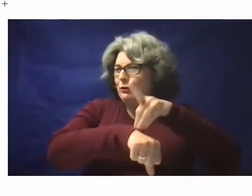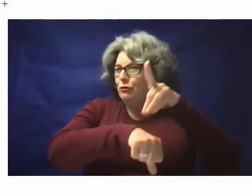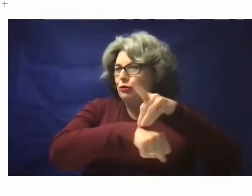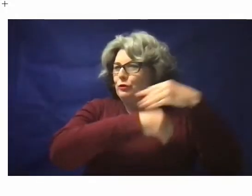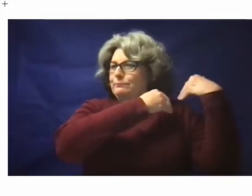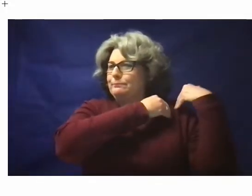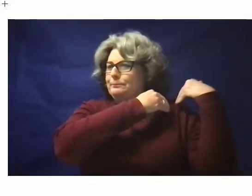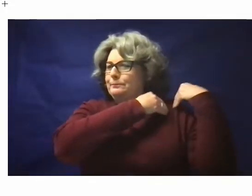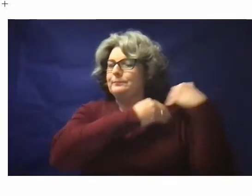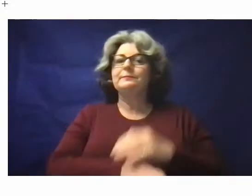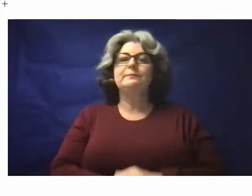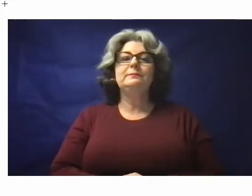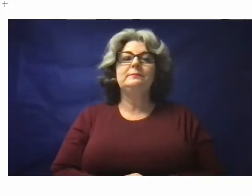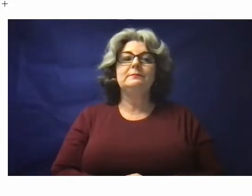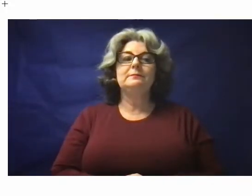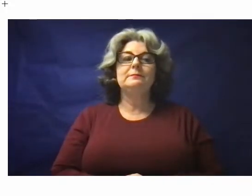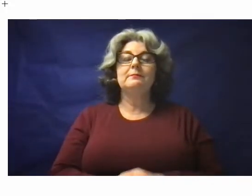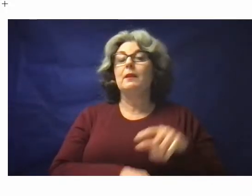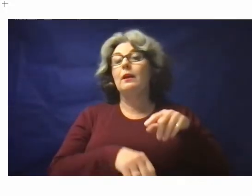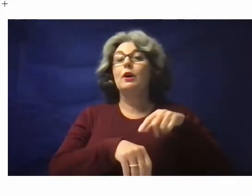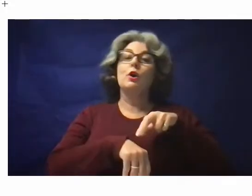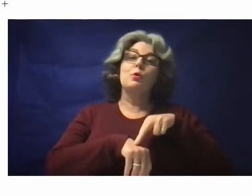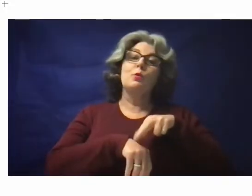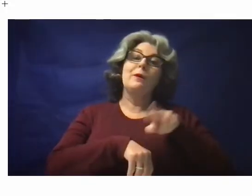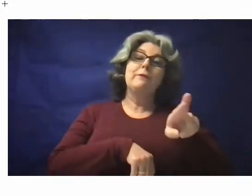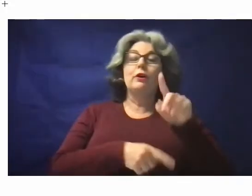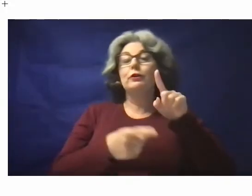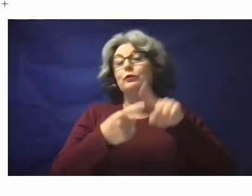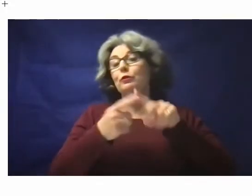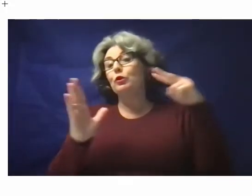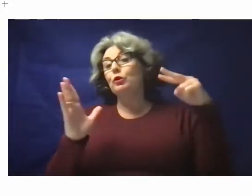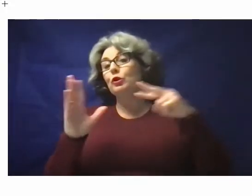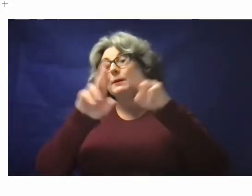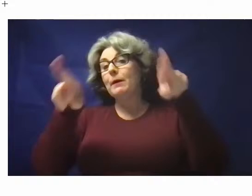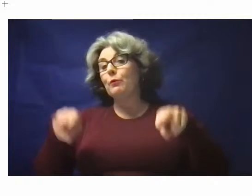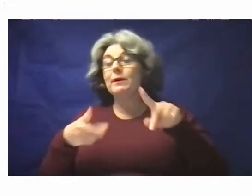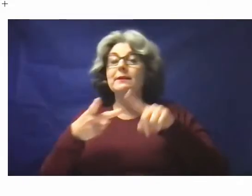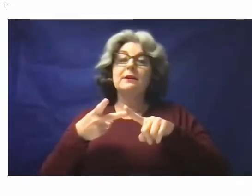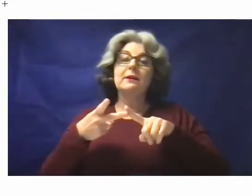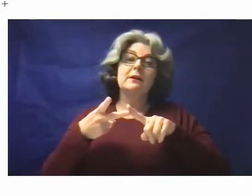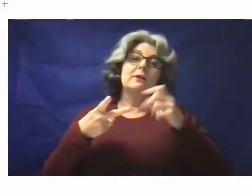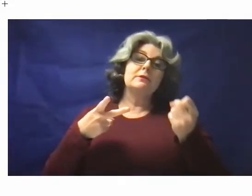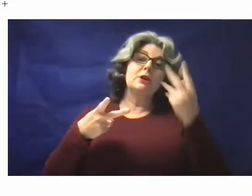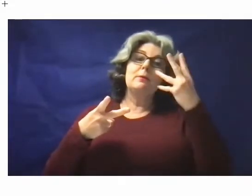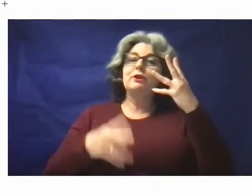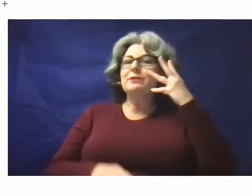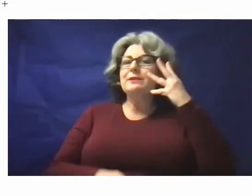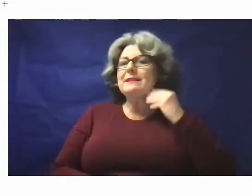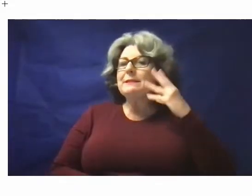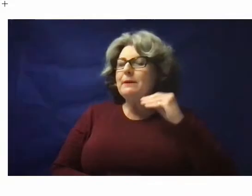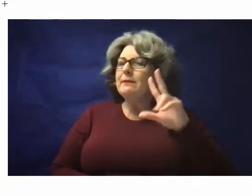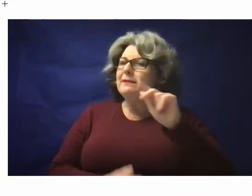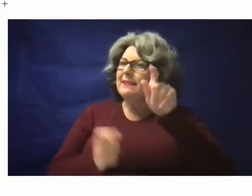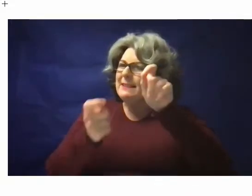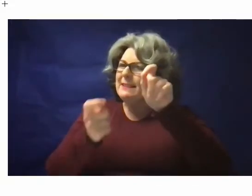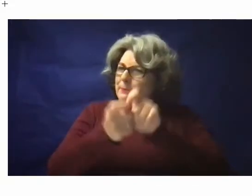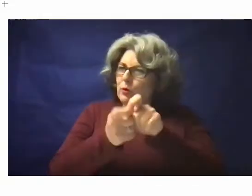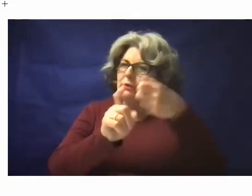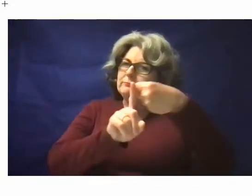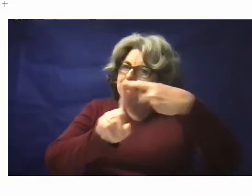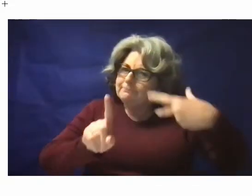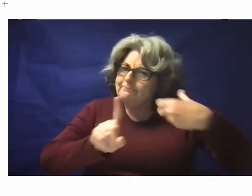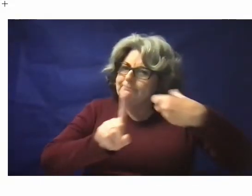say, refer to my resume, or I have X number of experience. We're looking for the details that explain how you